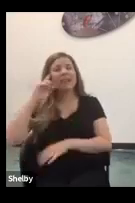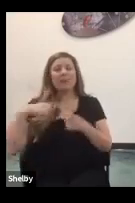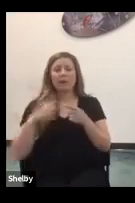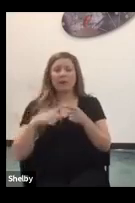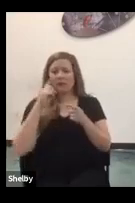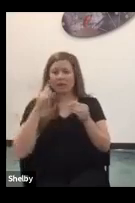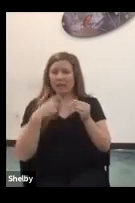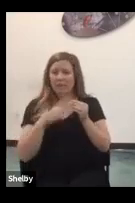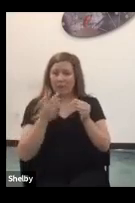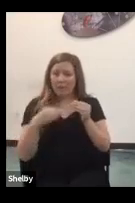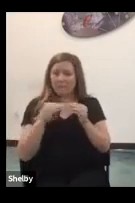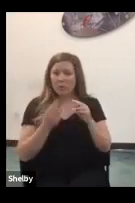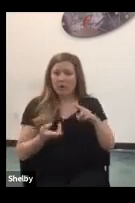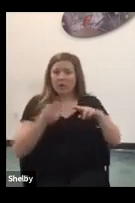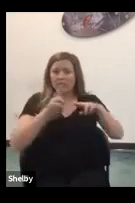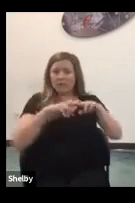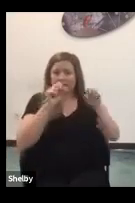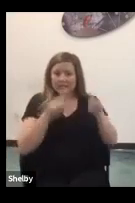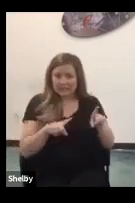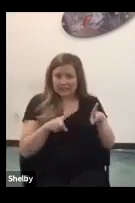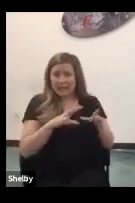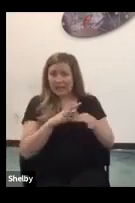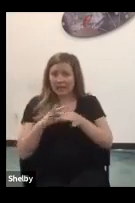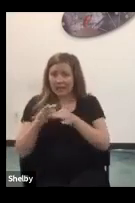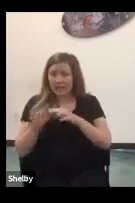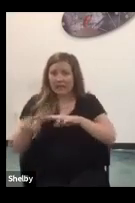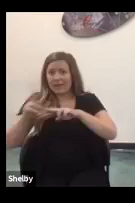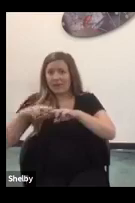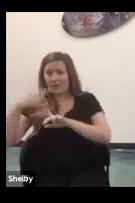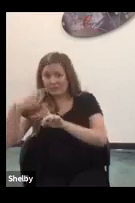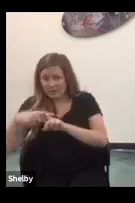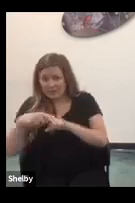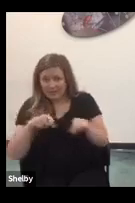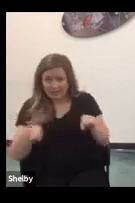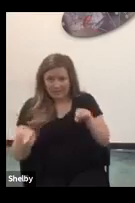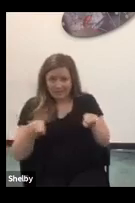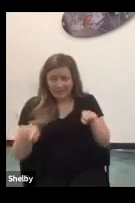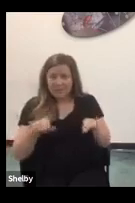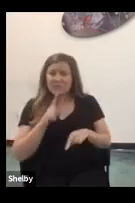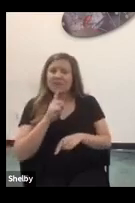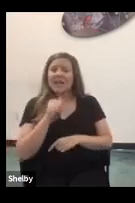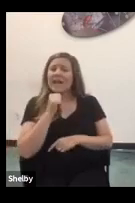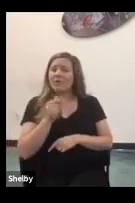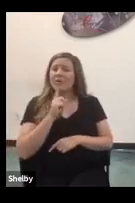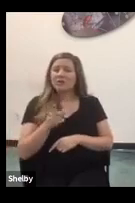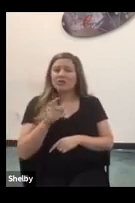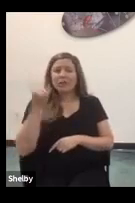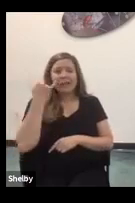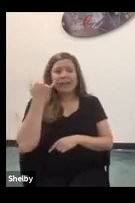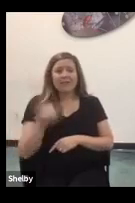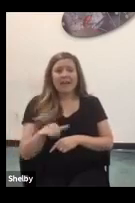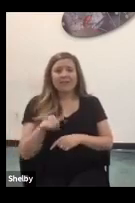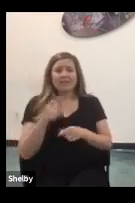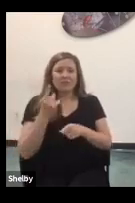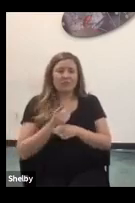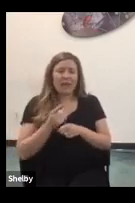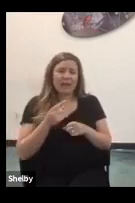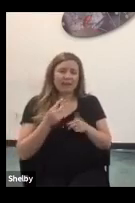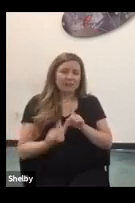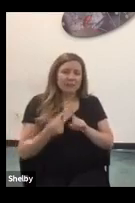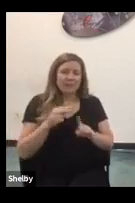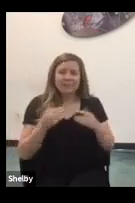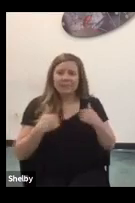increased testing correlating with increased positives, I'm not sure if that's the right way to look at it. I'm not sure if that's really